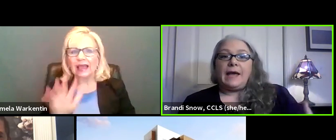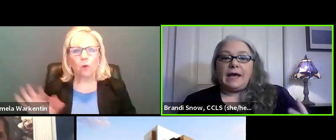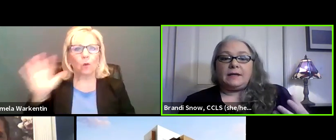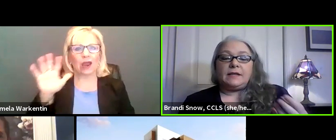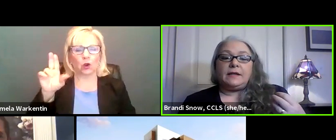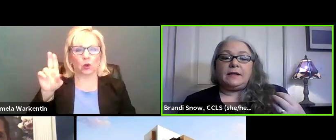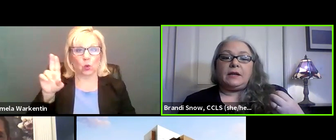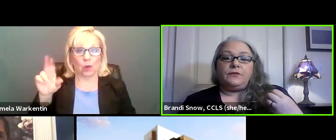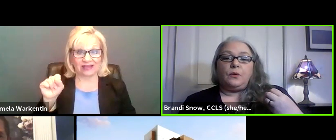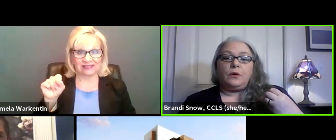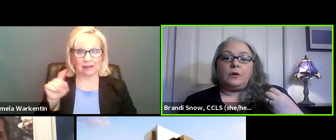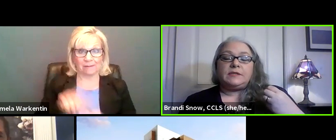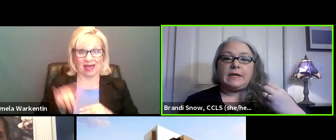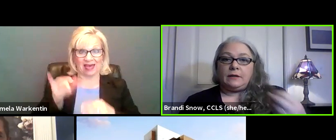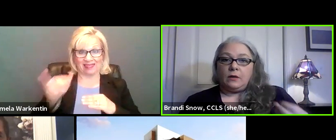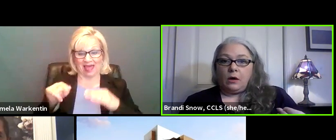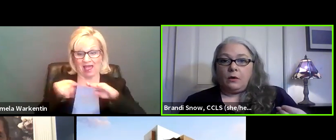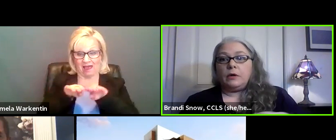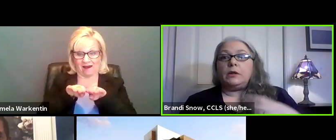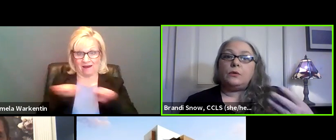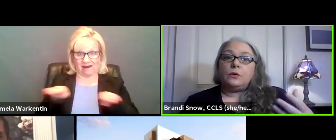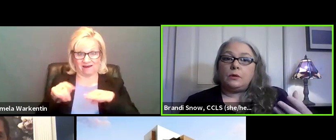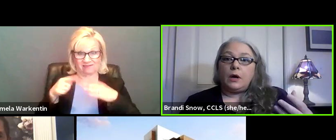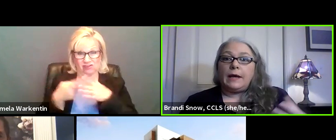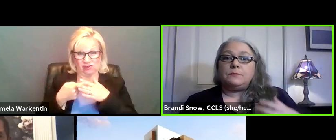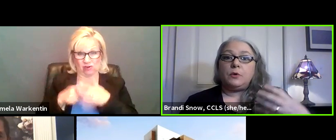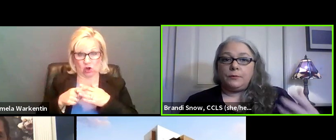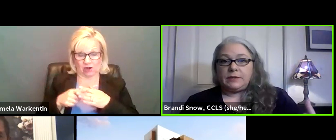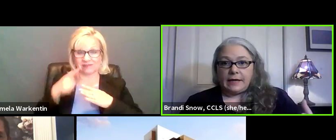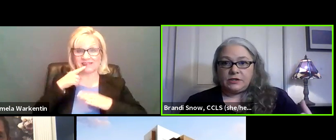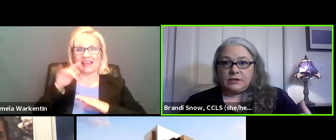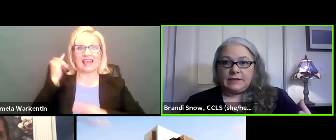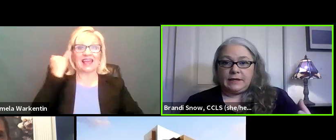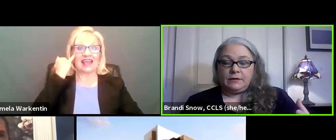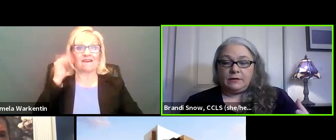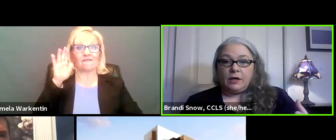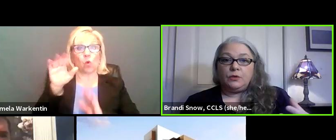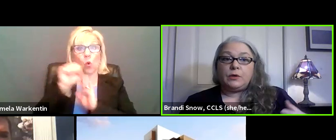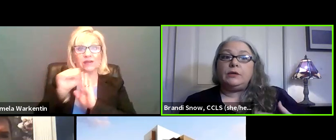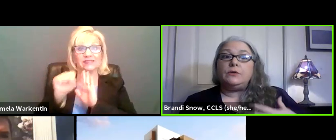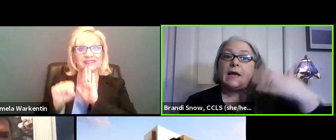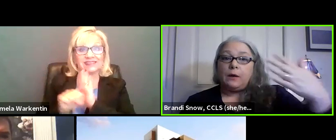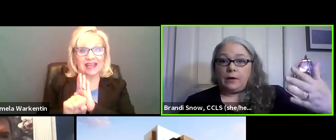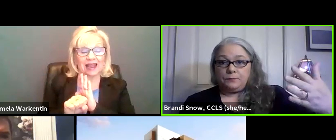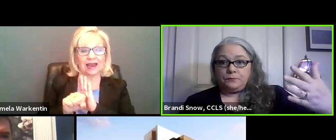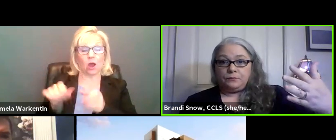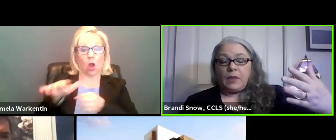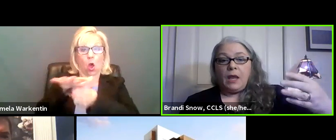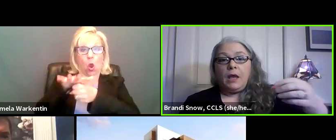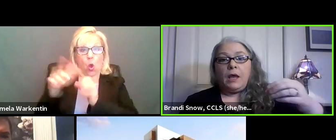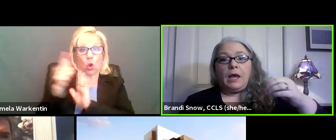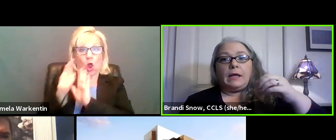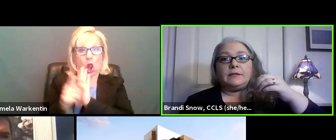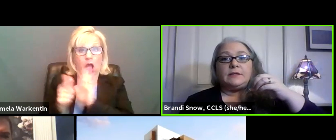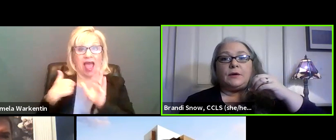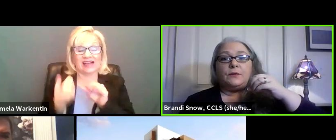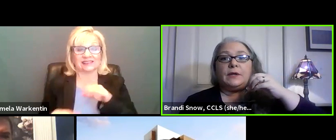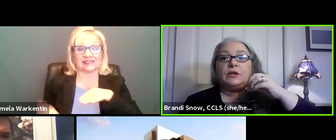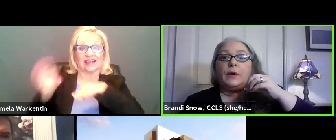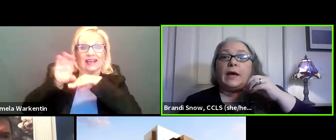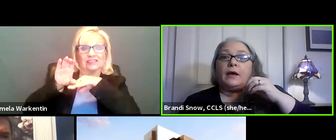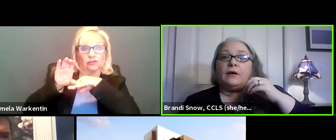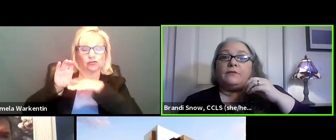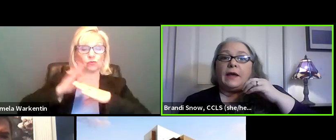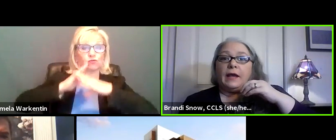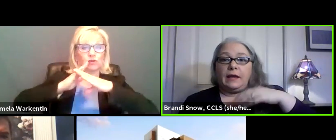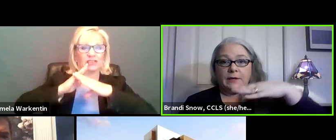it says that if your state law or a local law has more protections in it, you can use that one. And so then